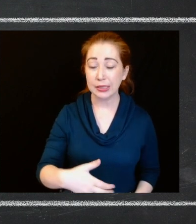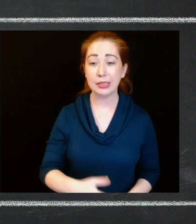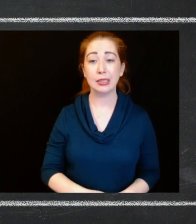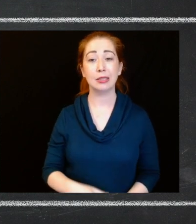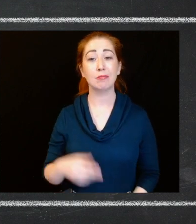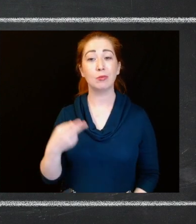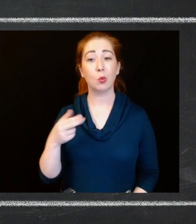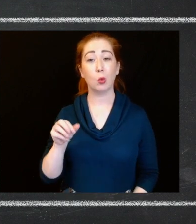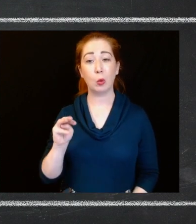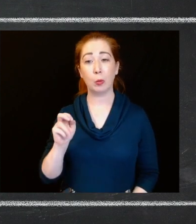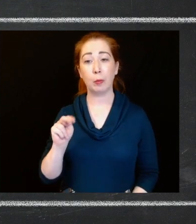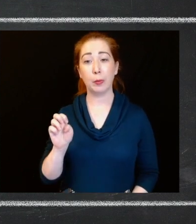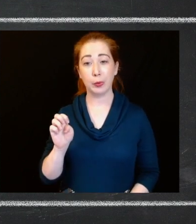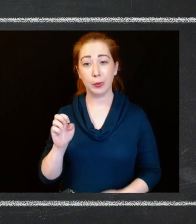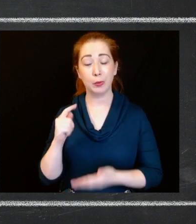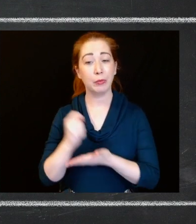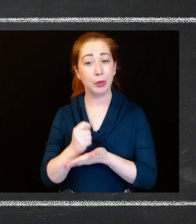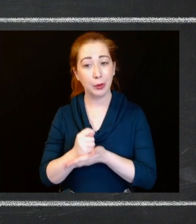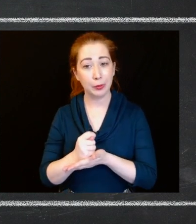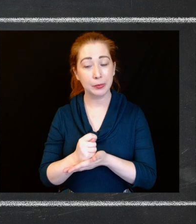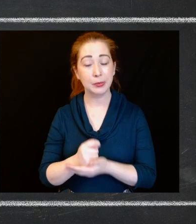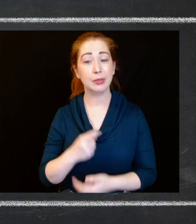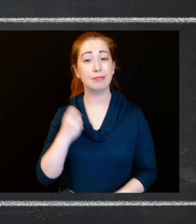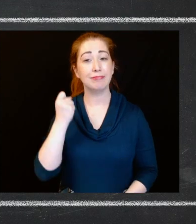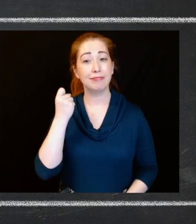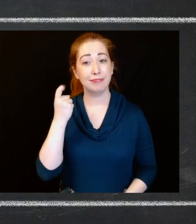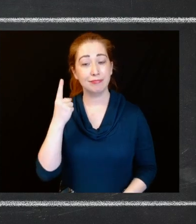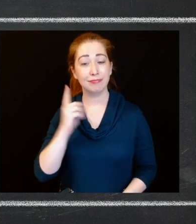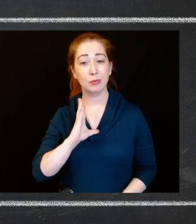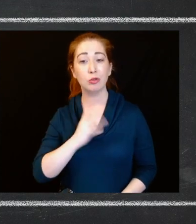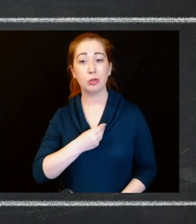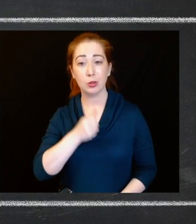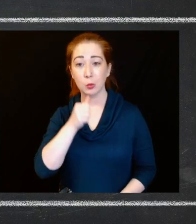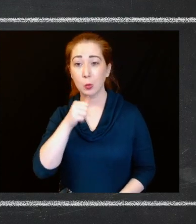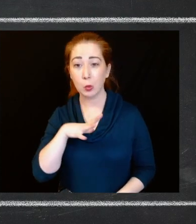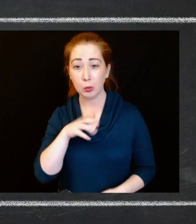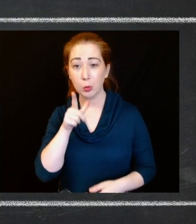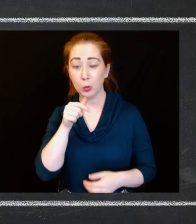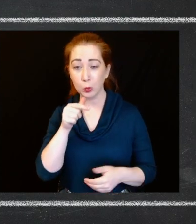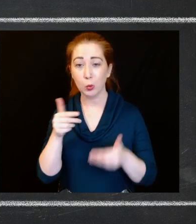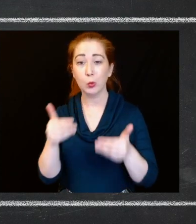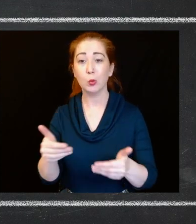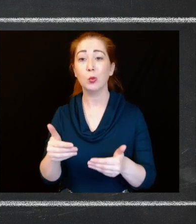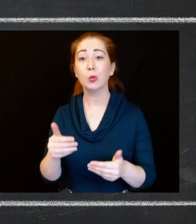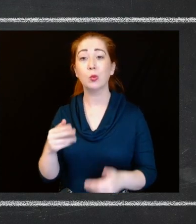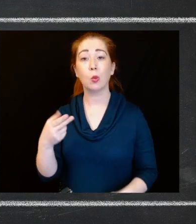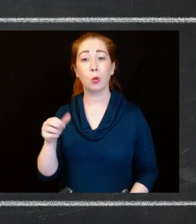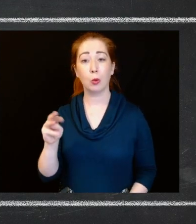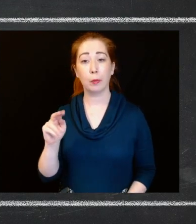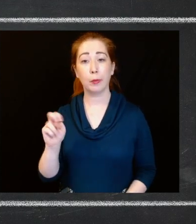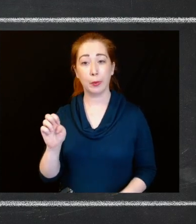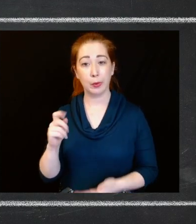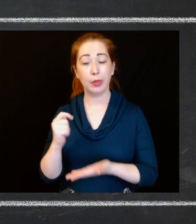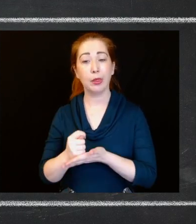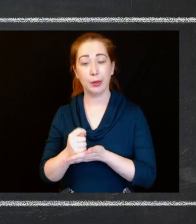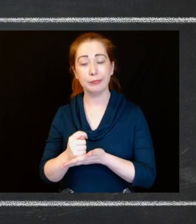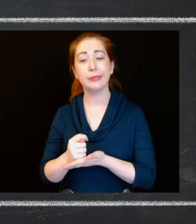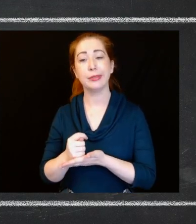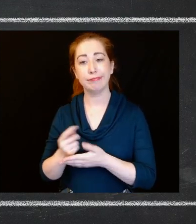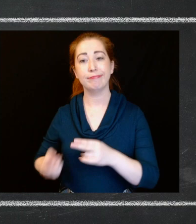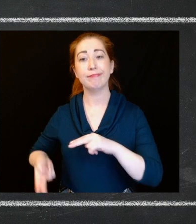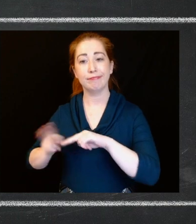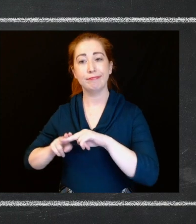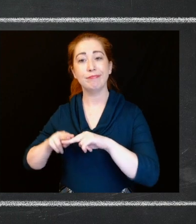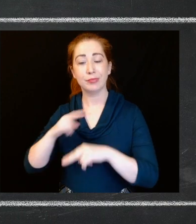and hormone therapies. It is important to note here that transgender women who undergo